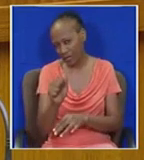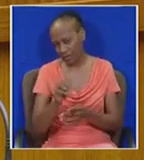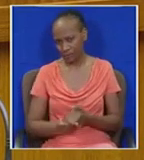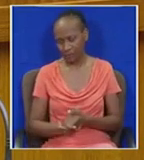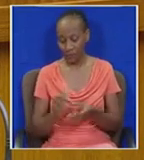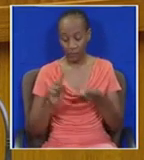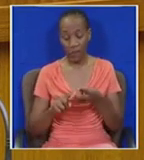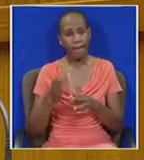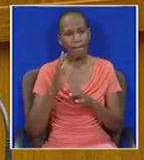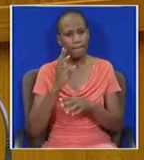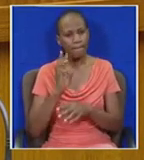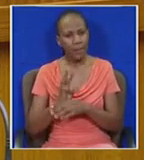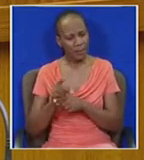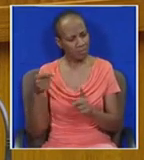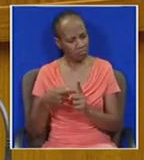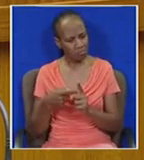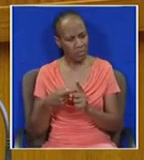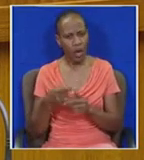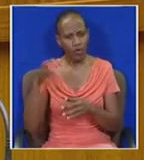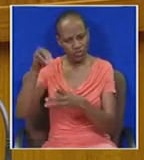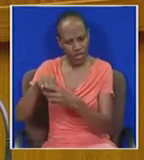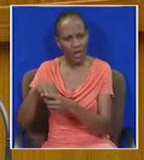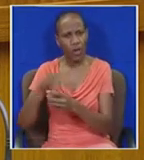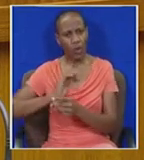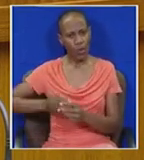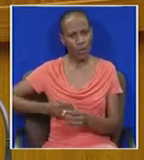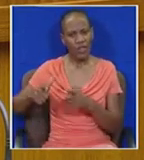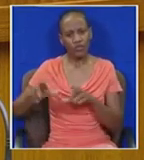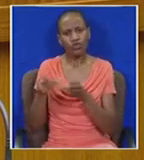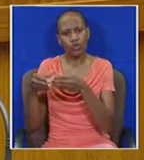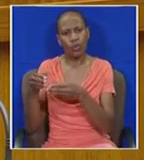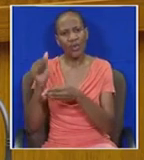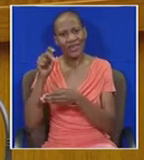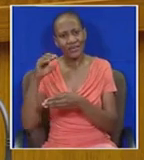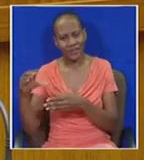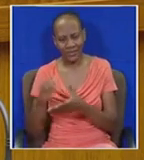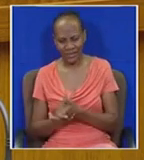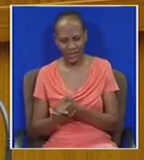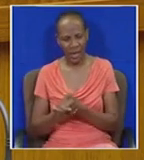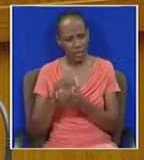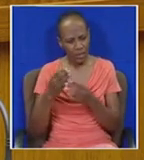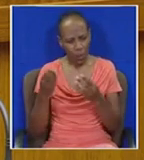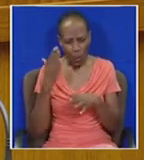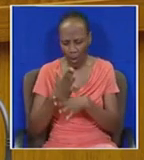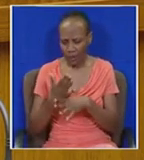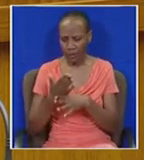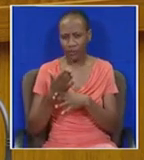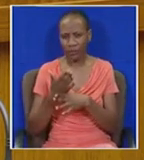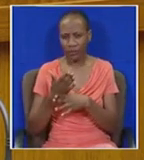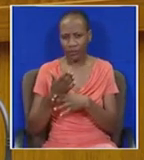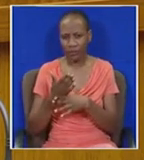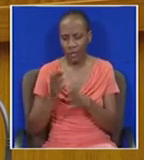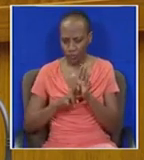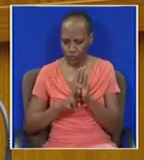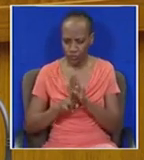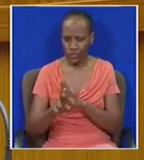prominent leader of the ANC Women's League, Federation of South African Women, and the United Democratic Front, who